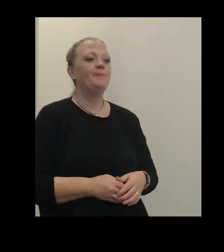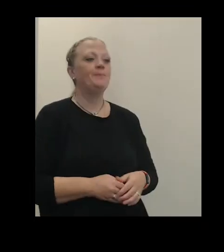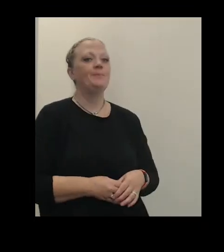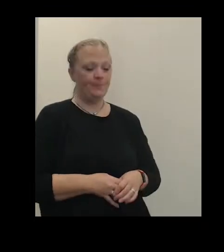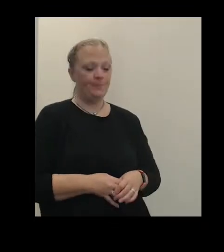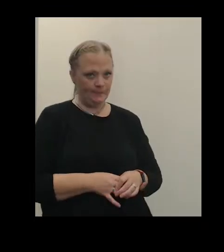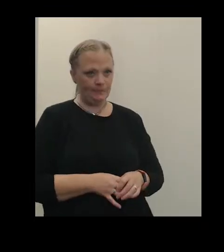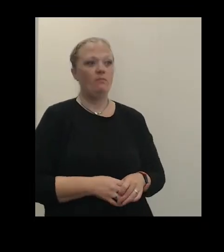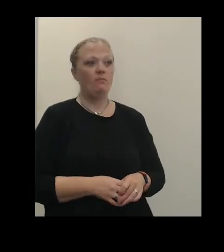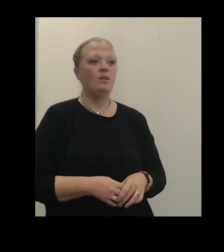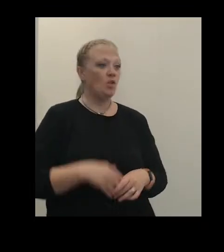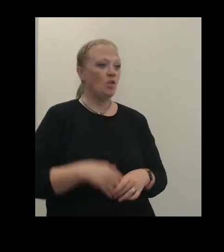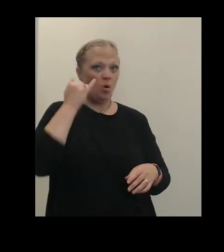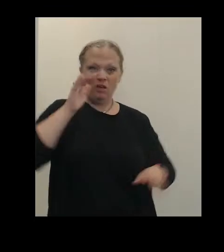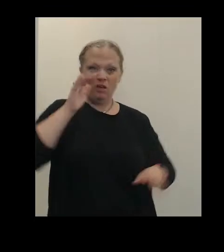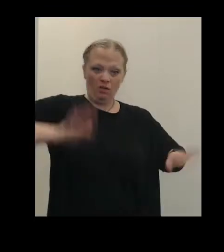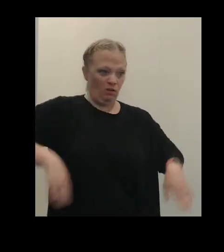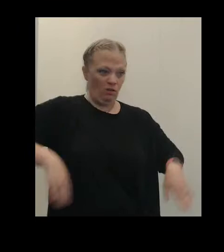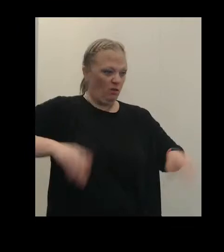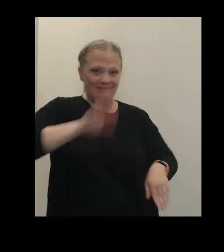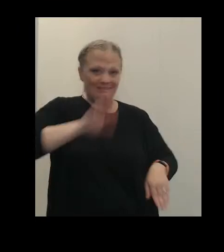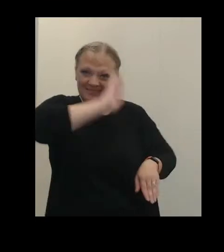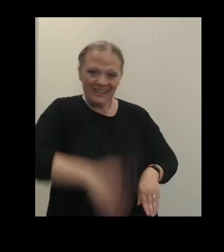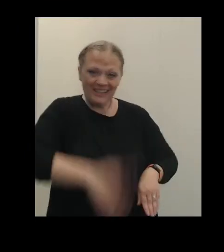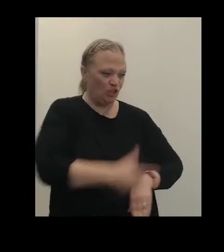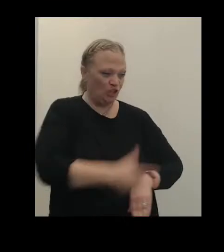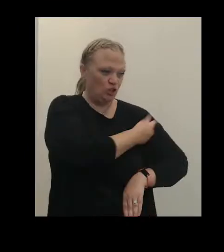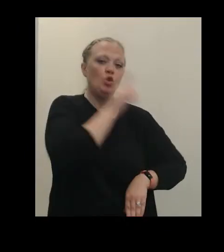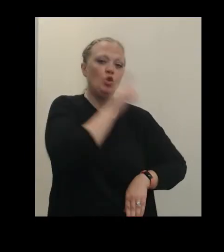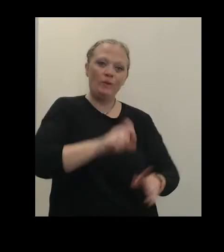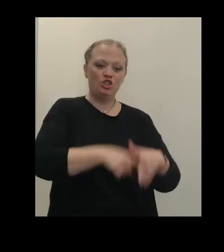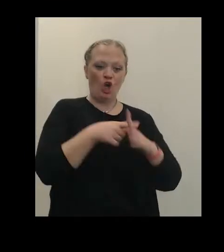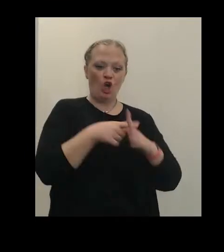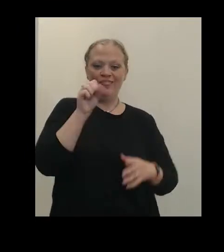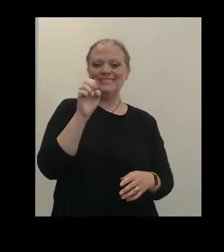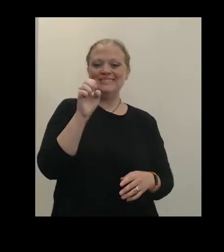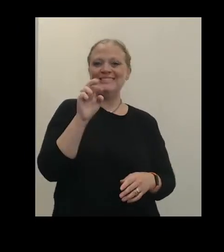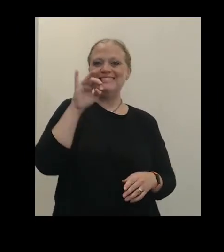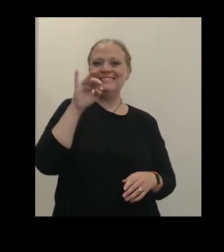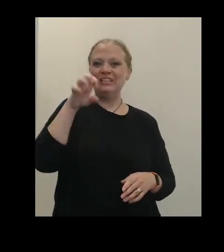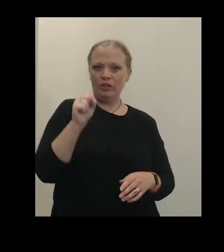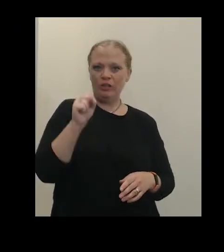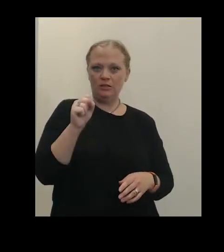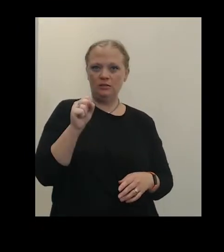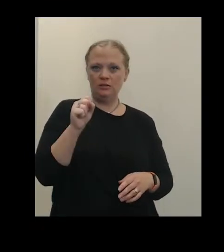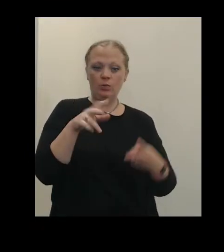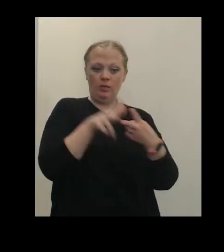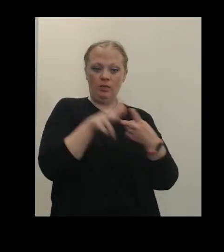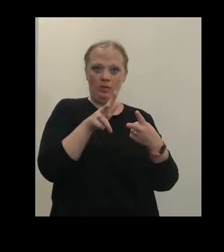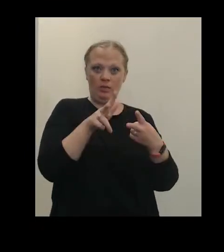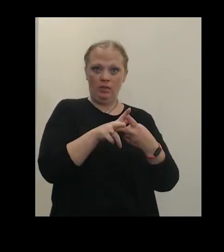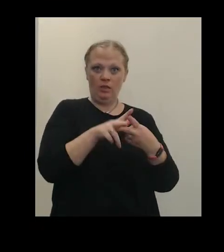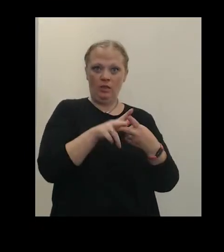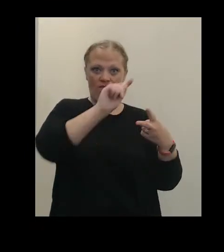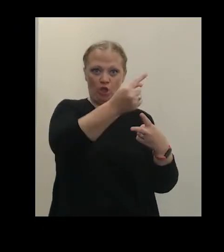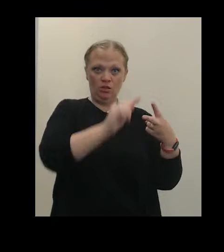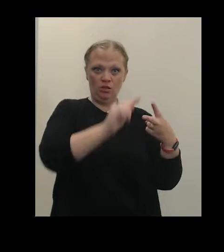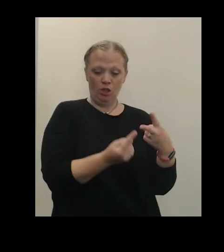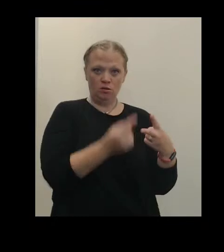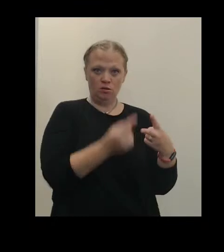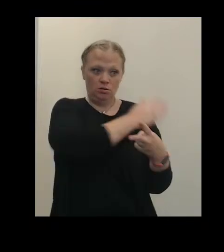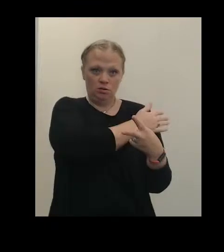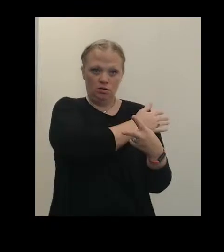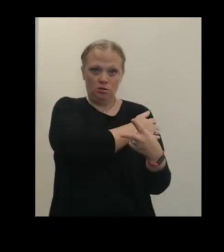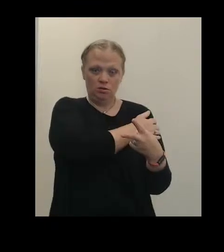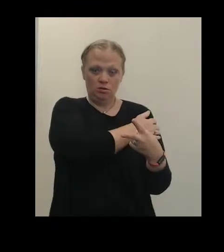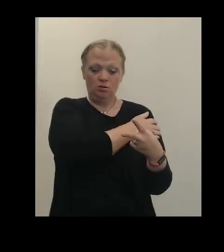if somebody has not been vaccinated yet, they start their series with the original vaccine, and then when they're eligible,